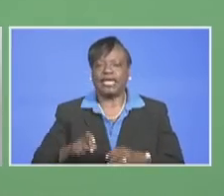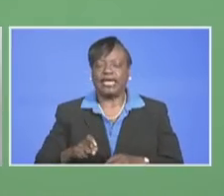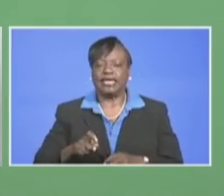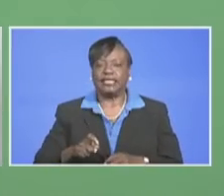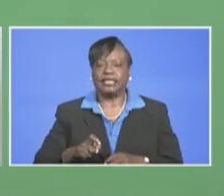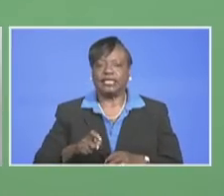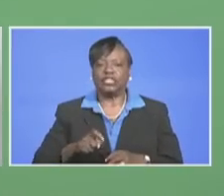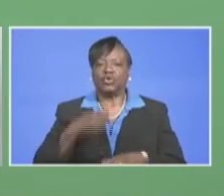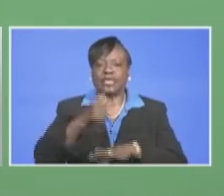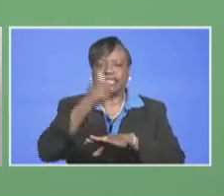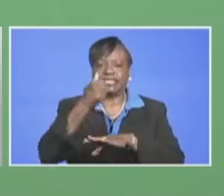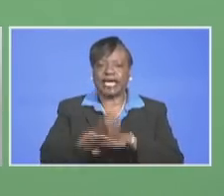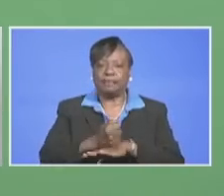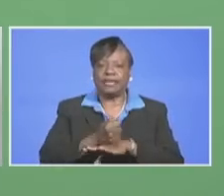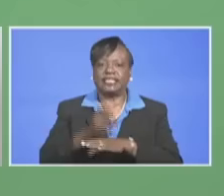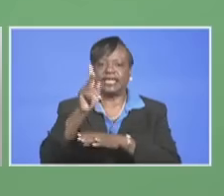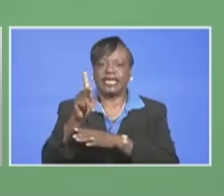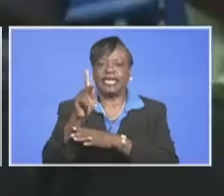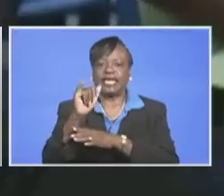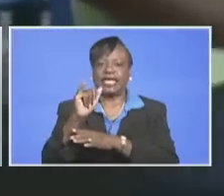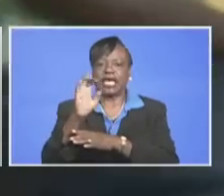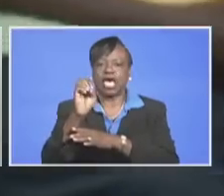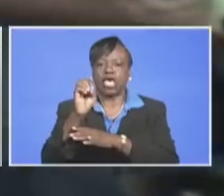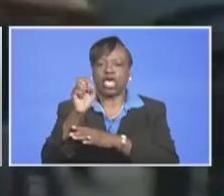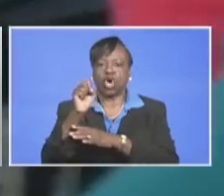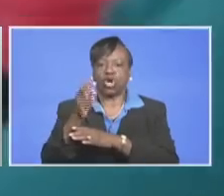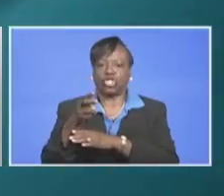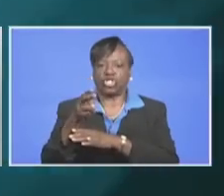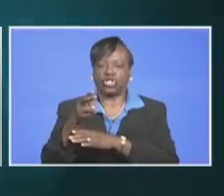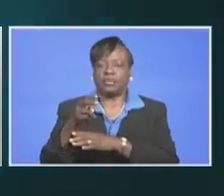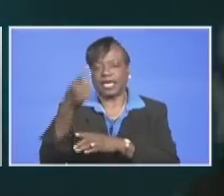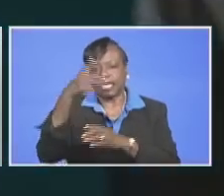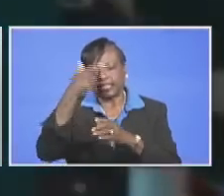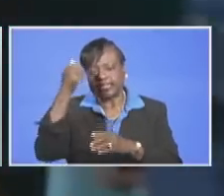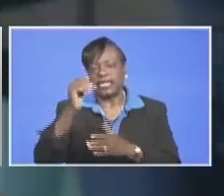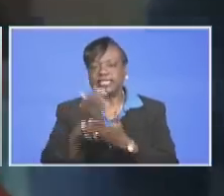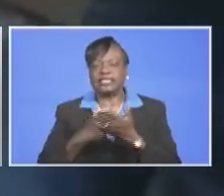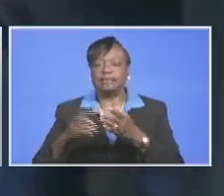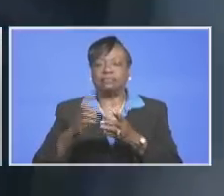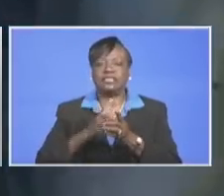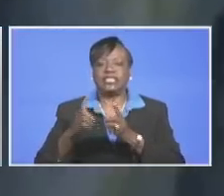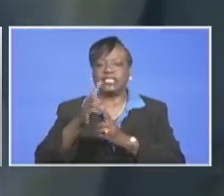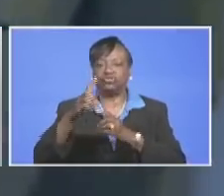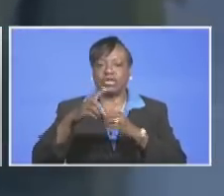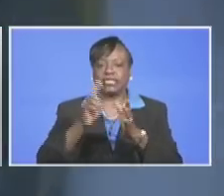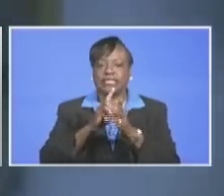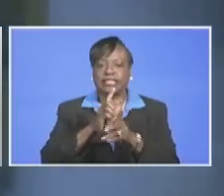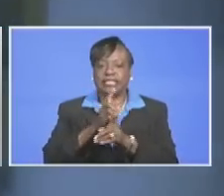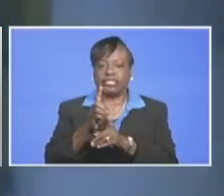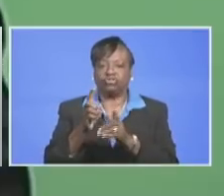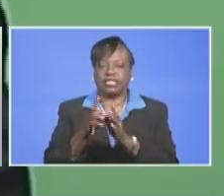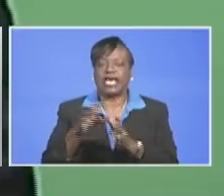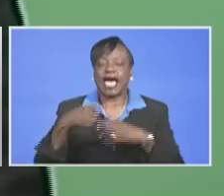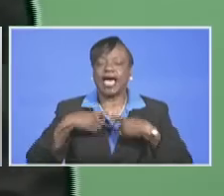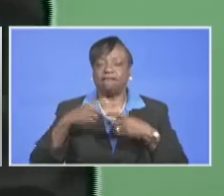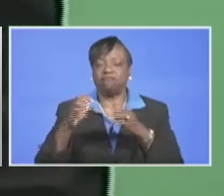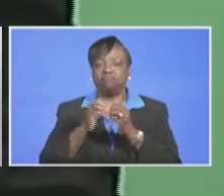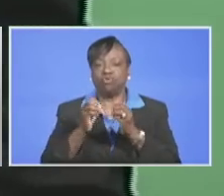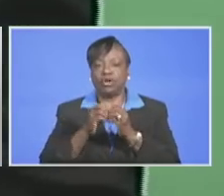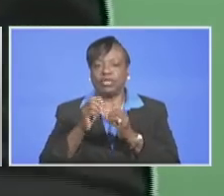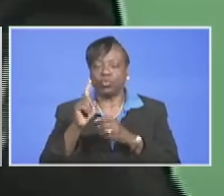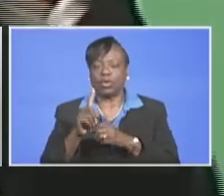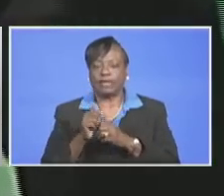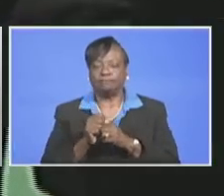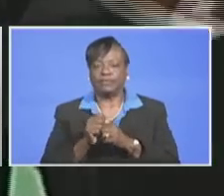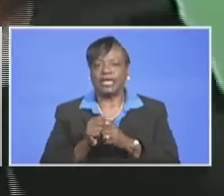kiosks in some of these districts have more than one island administrator. This would obviate the need for individuals to fly into